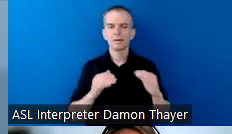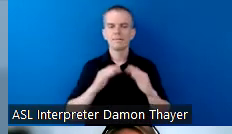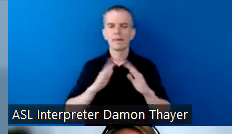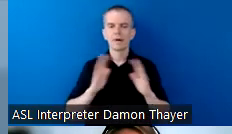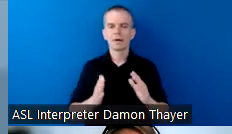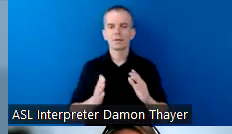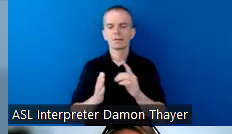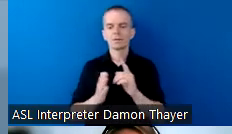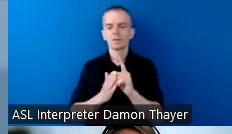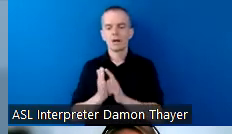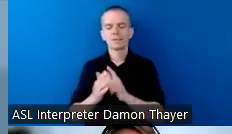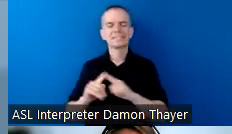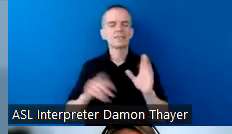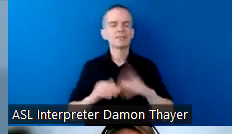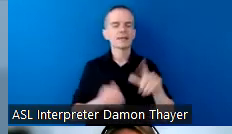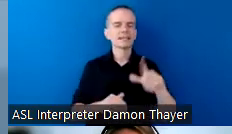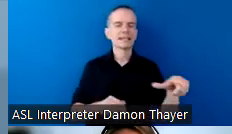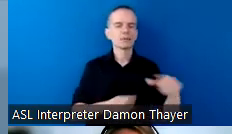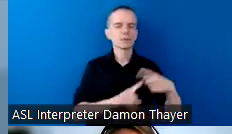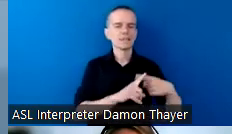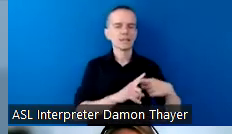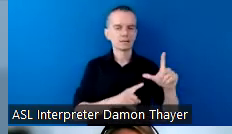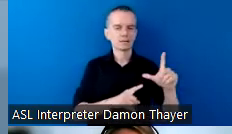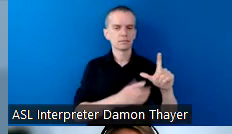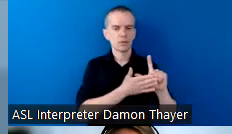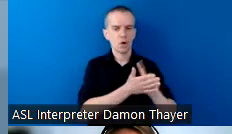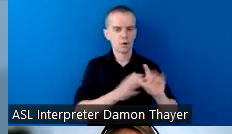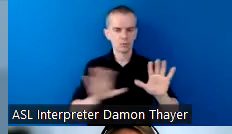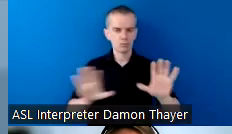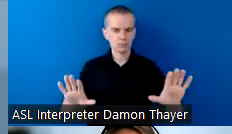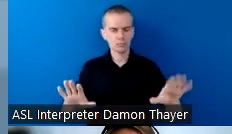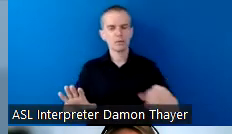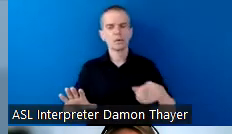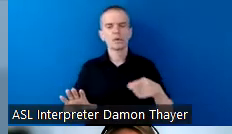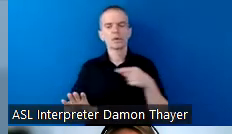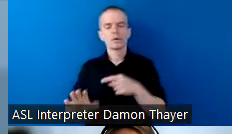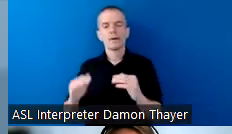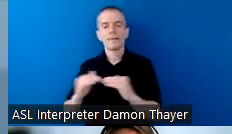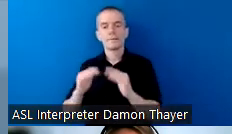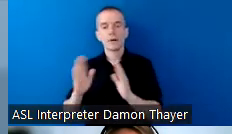from landlord-tenant law is that fair housing law applies to all